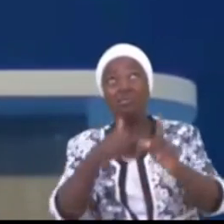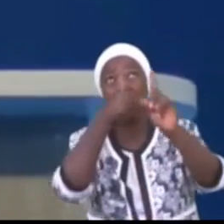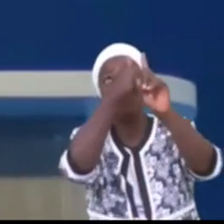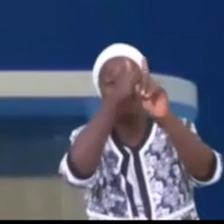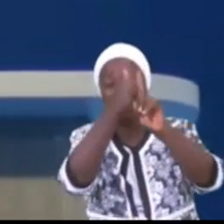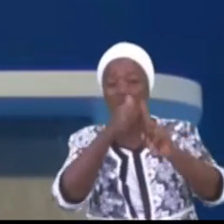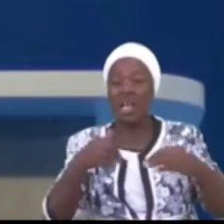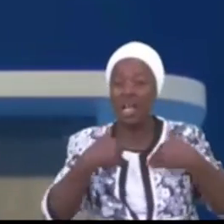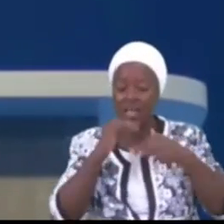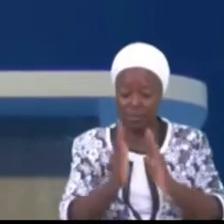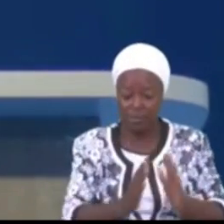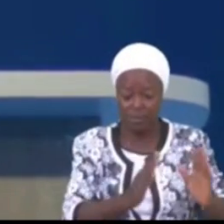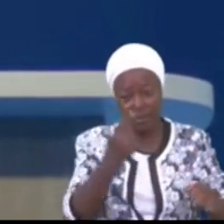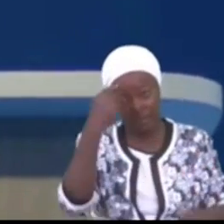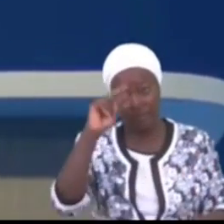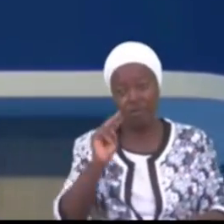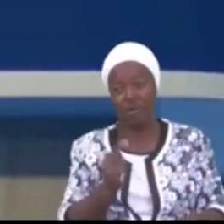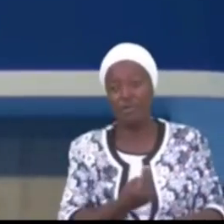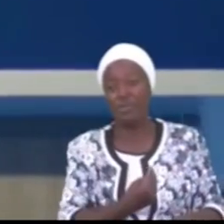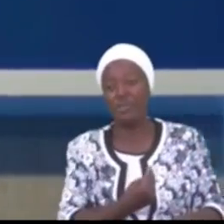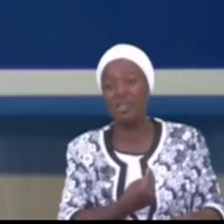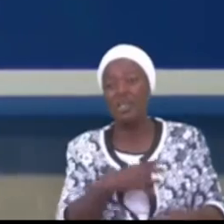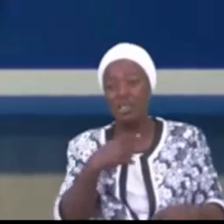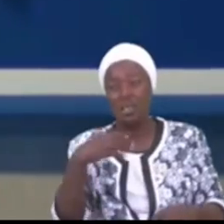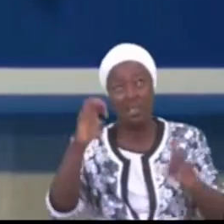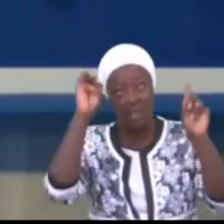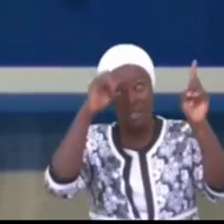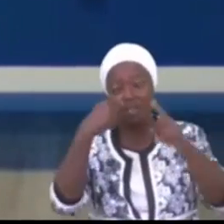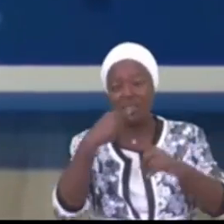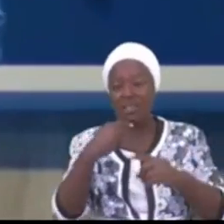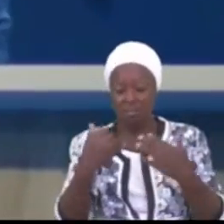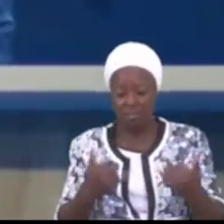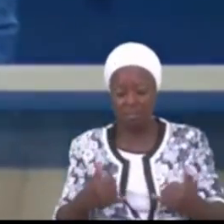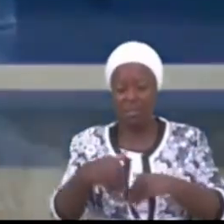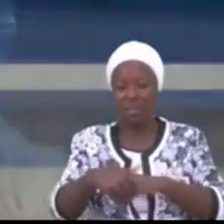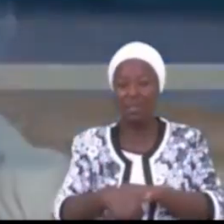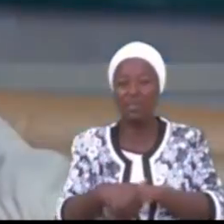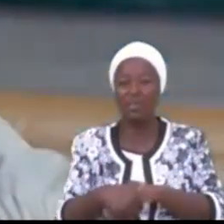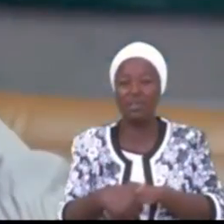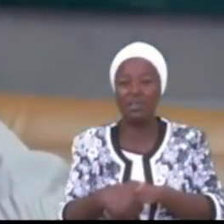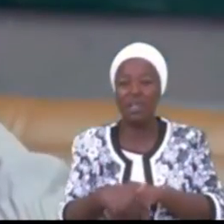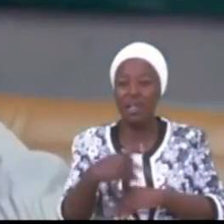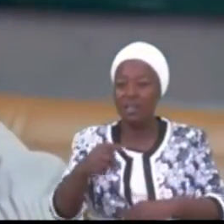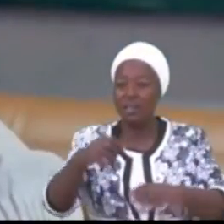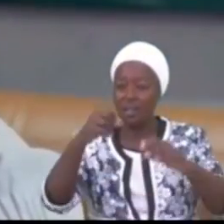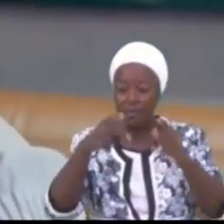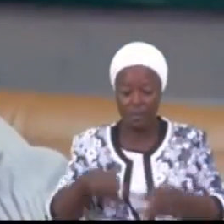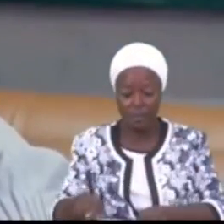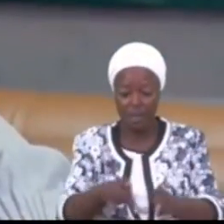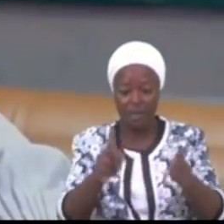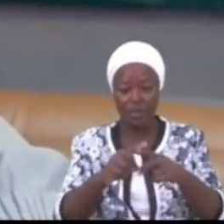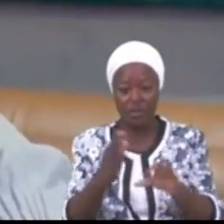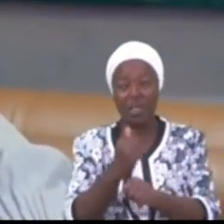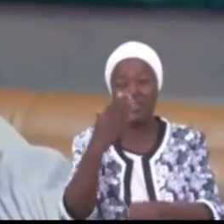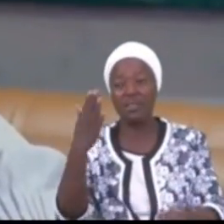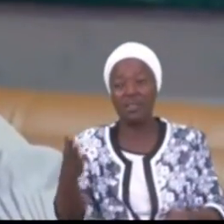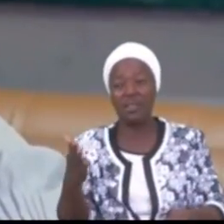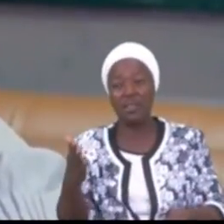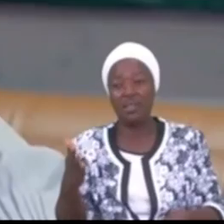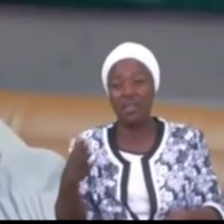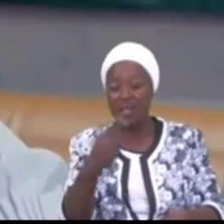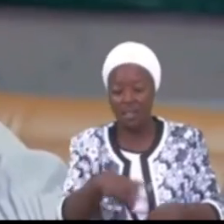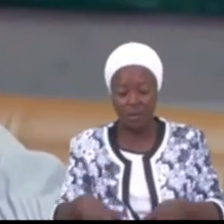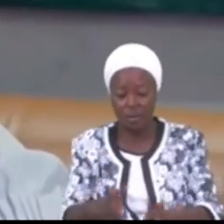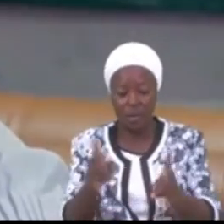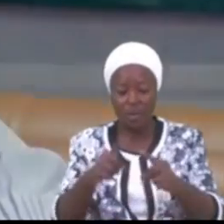has prepared for us, he says, tonight, the path to get there, the way